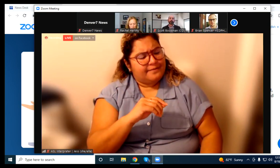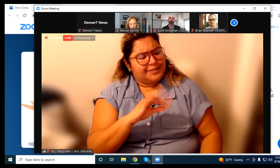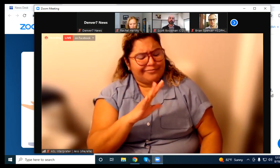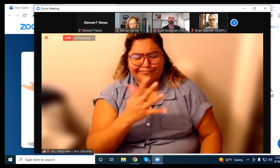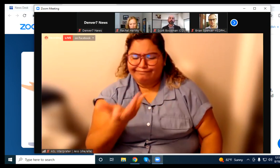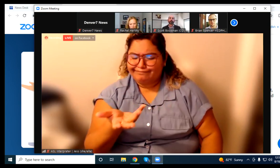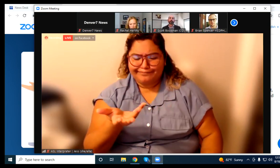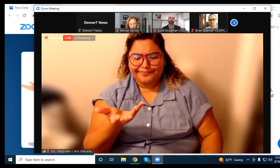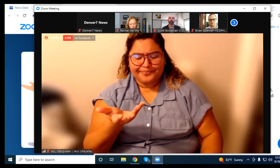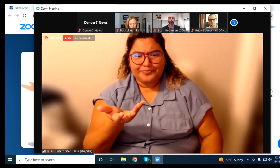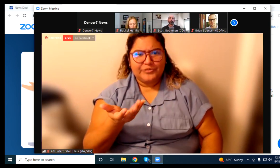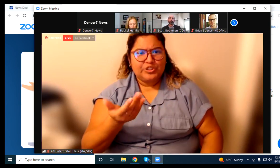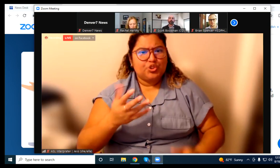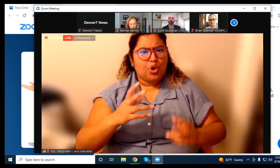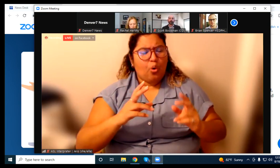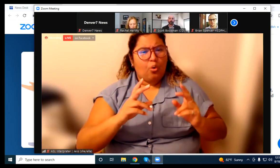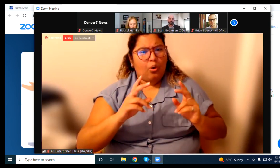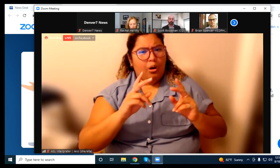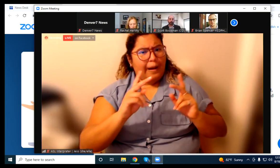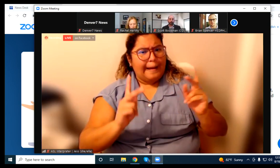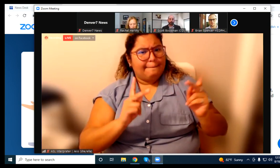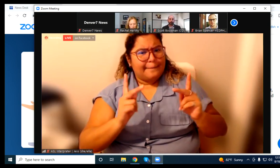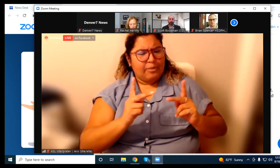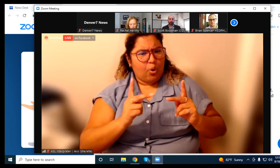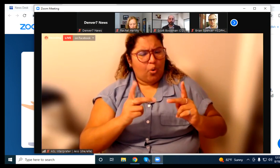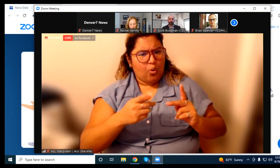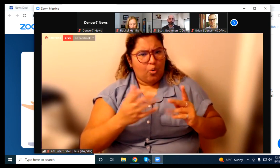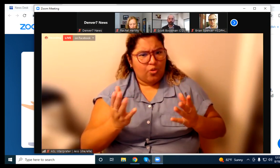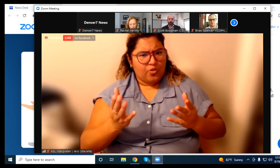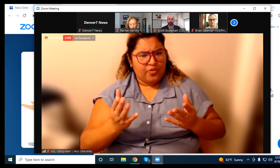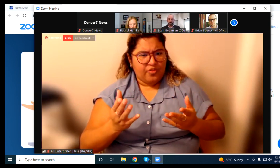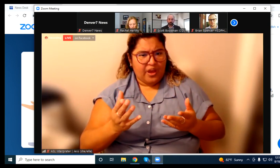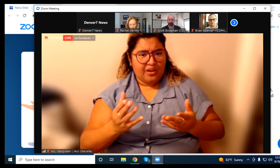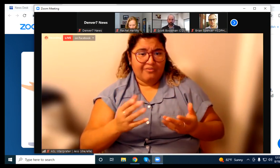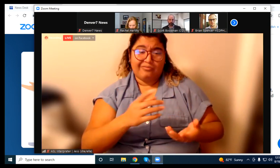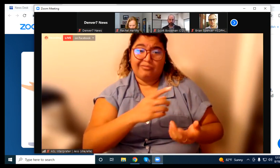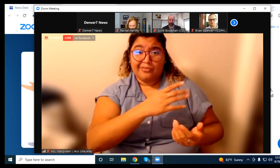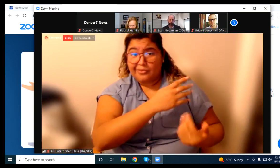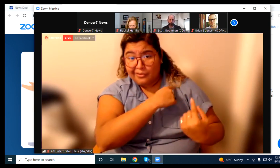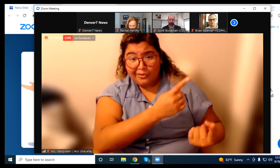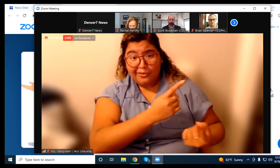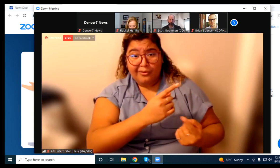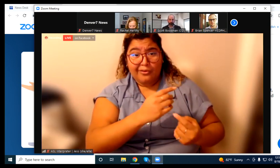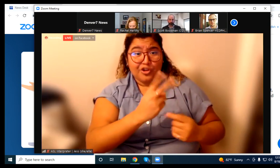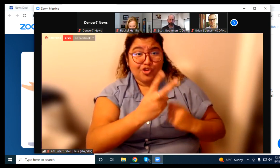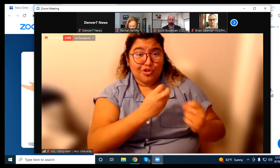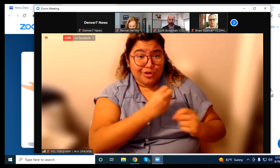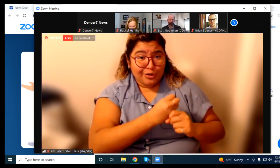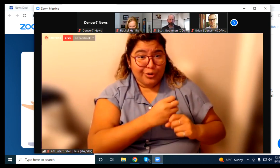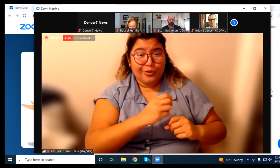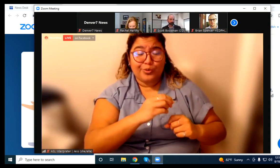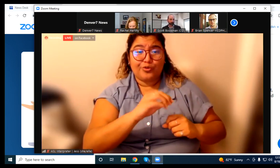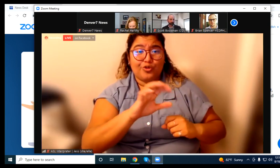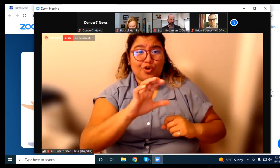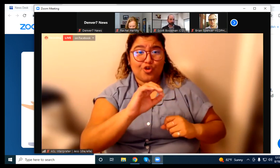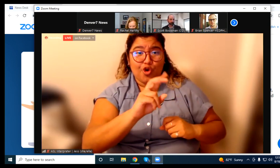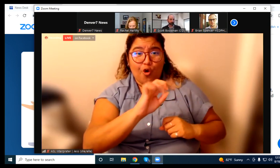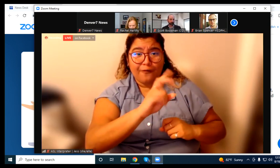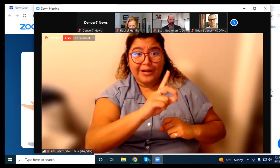given that folks have been dealing with, 2+ years of COVID, now here comes this other virus